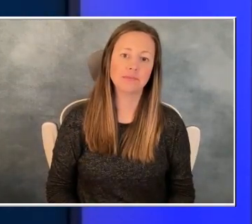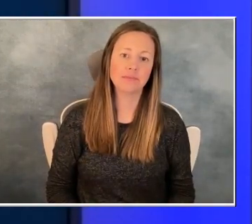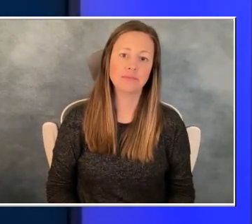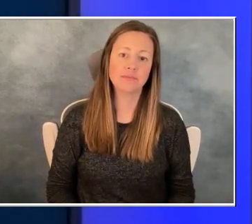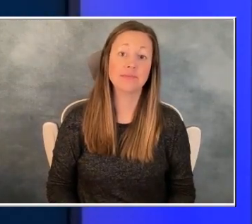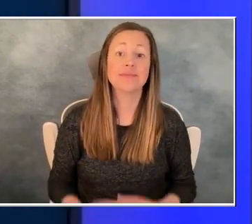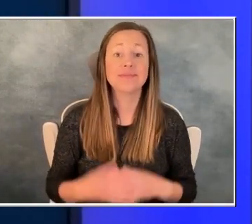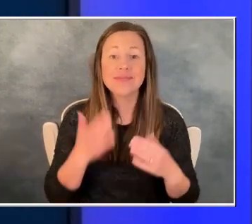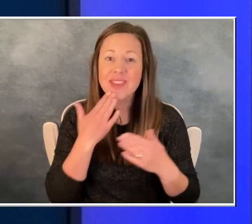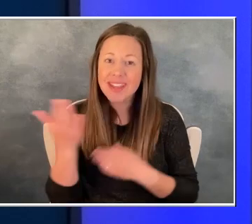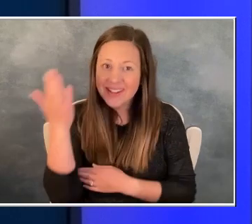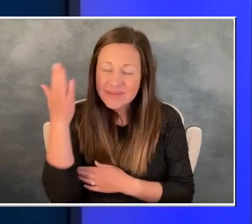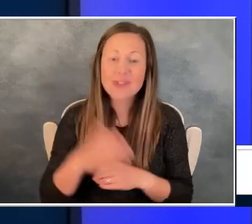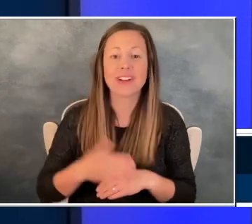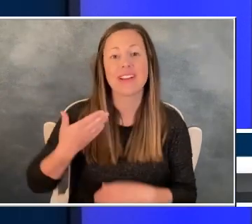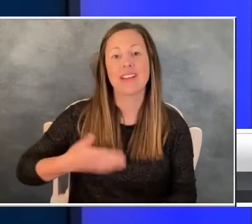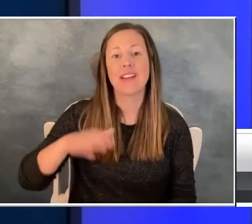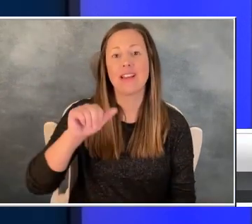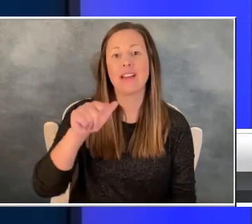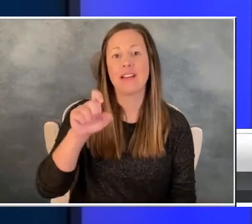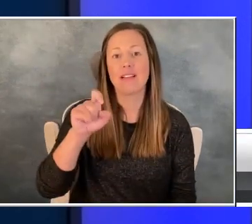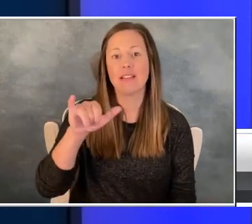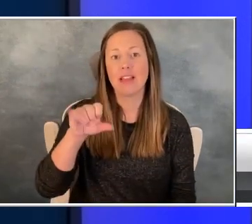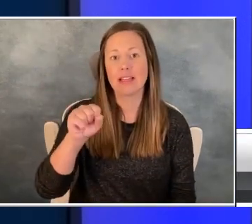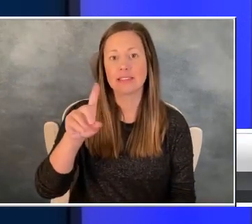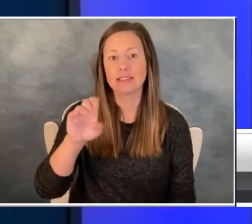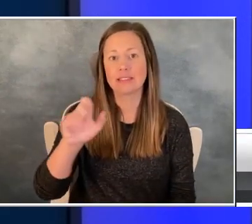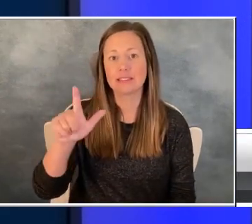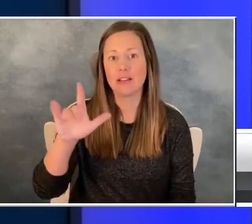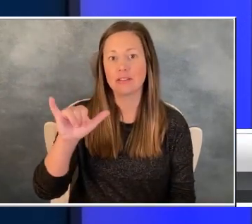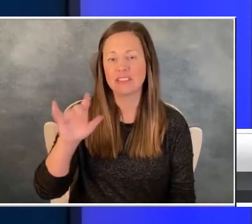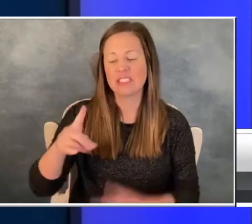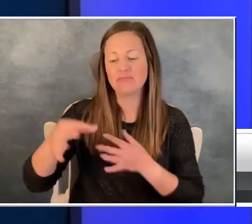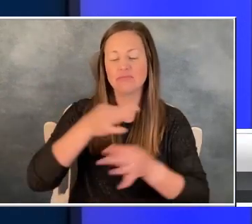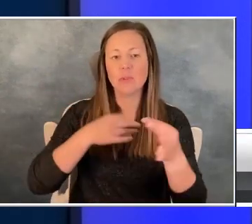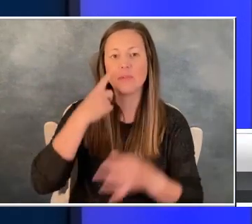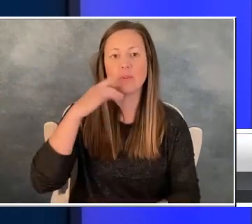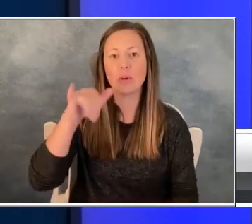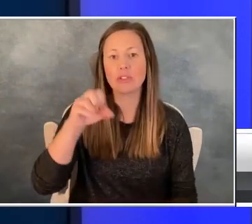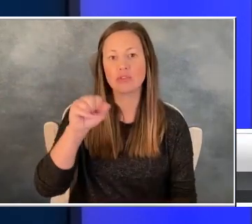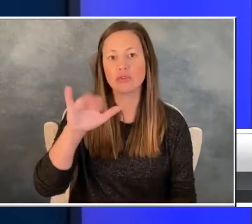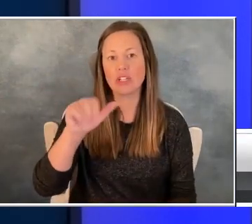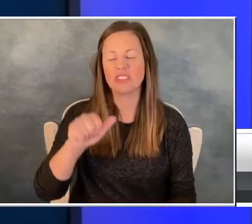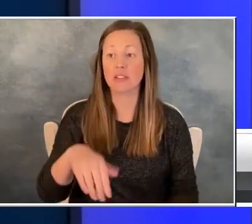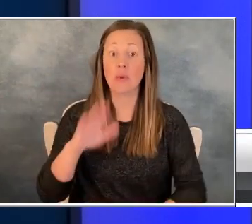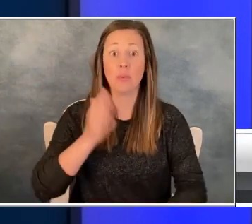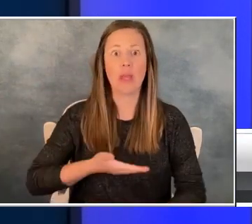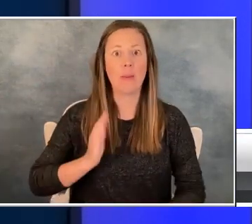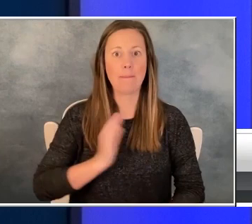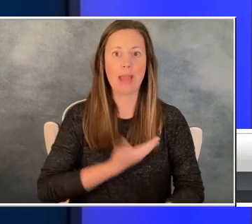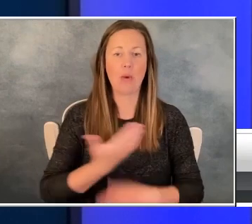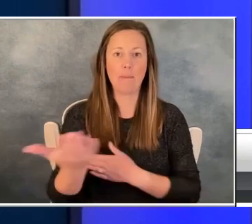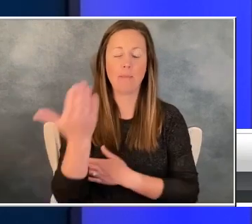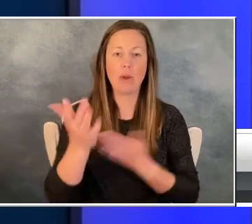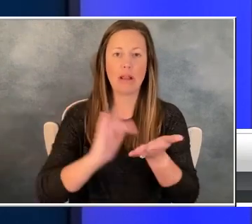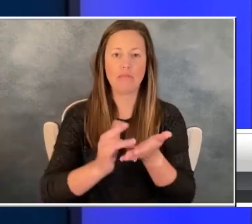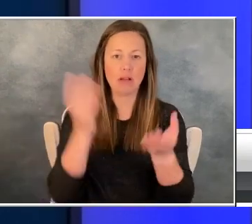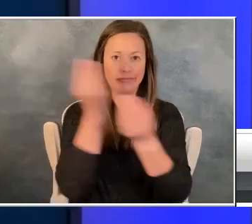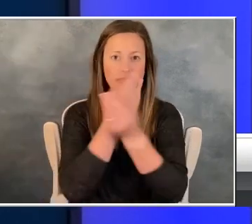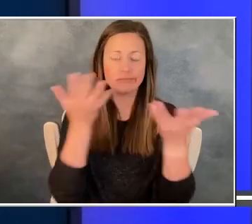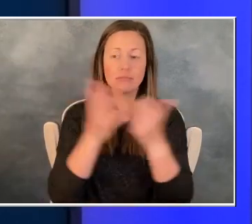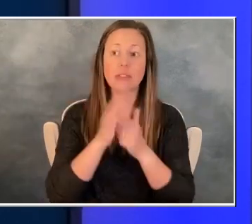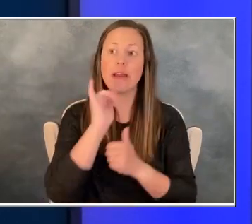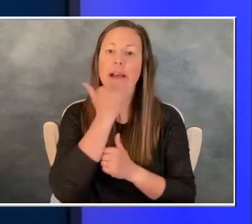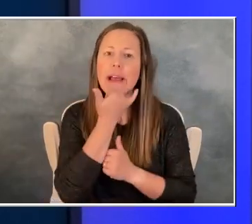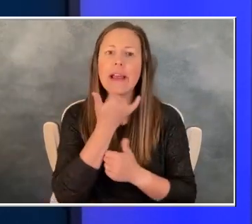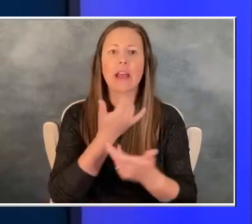Good morning. I'm Alexis Del Cid in for Jessica Lovell. Welcome to the Morning Medical Update. Accidental child poisoning deaths are going up